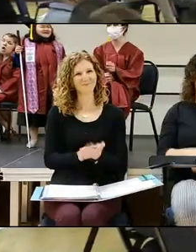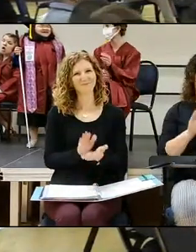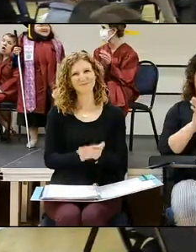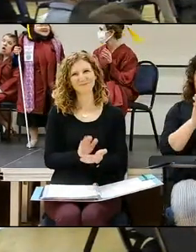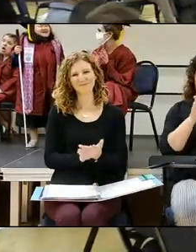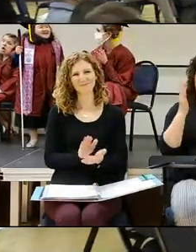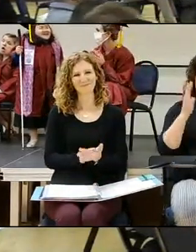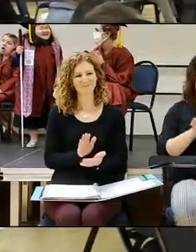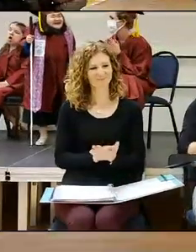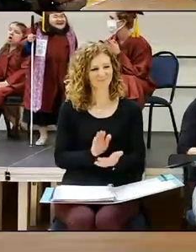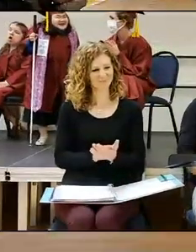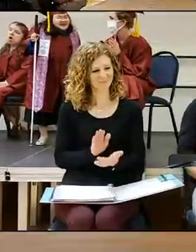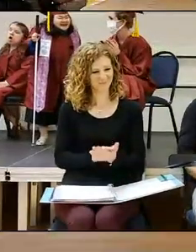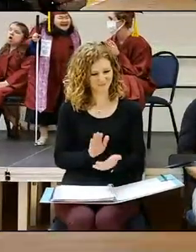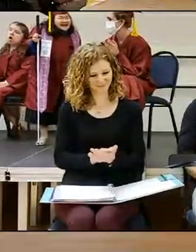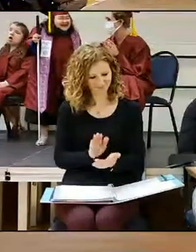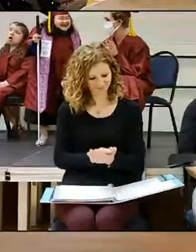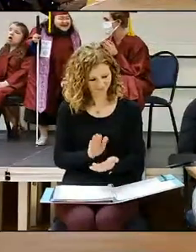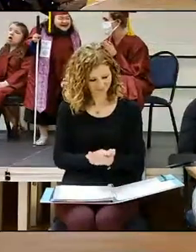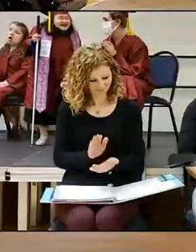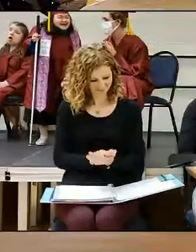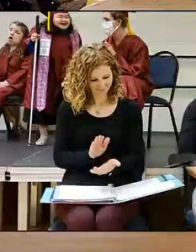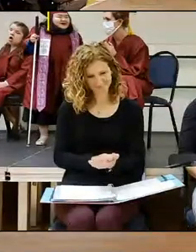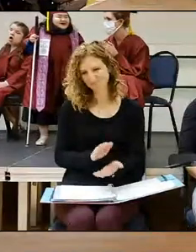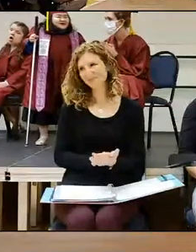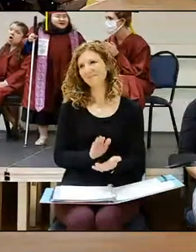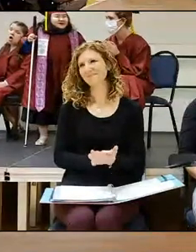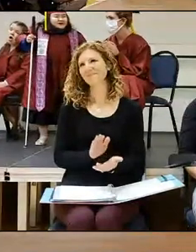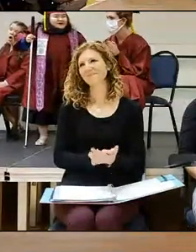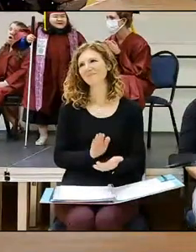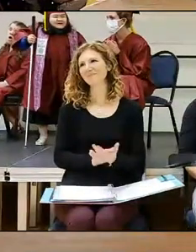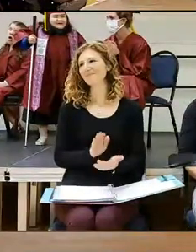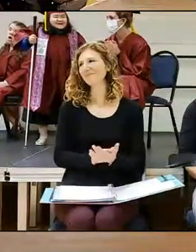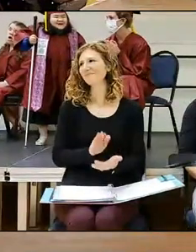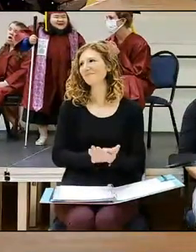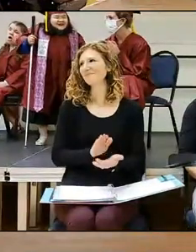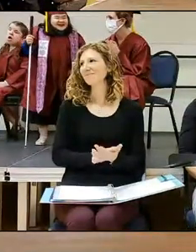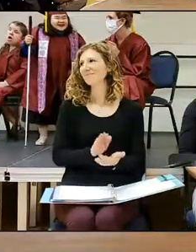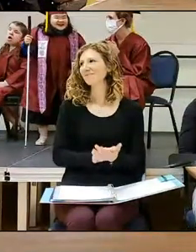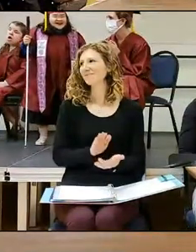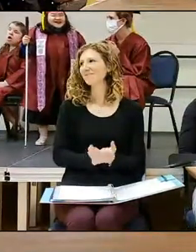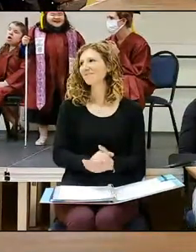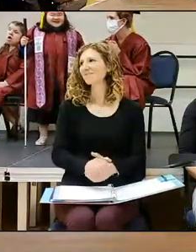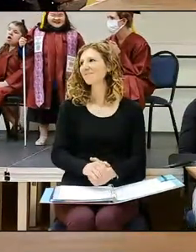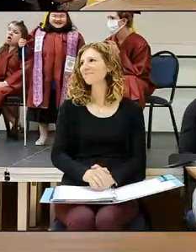And Bella is standing up. She has a huge grin on her face.